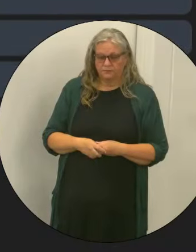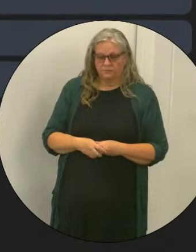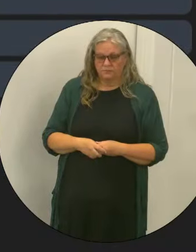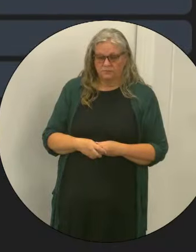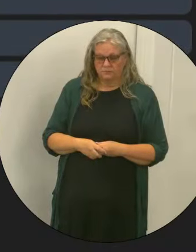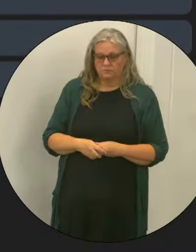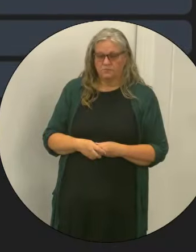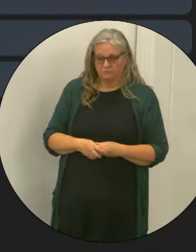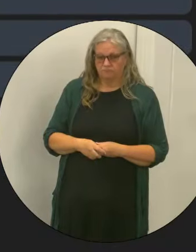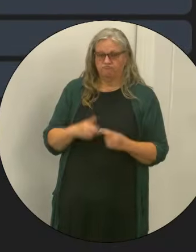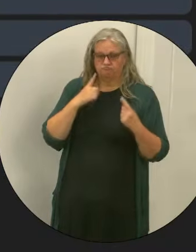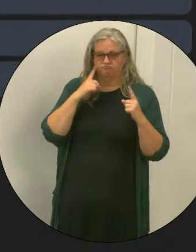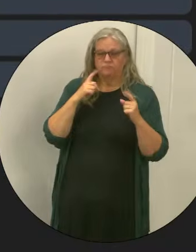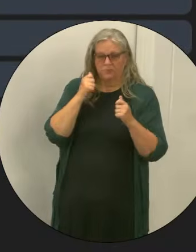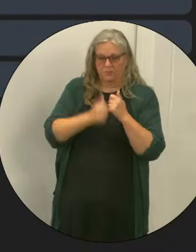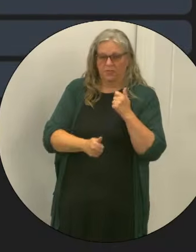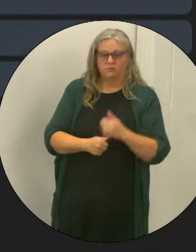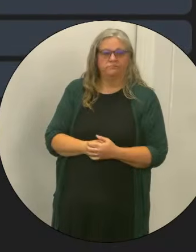Motion passes.